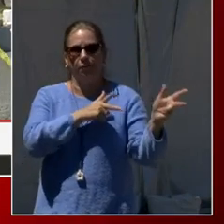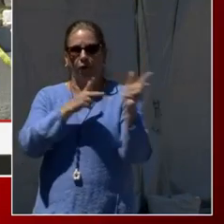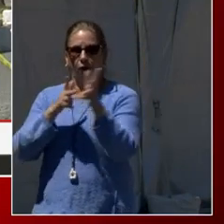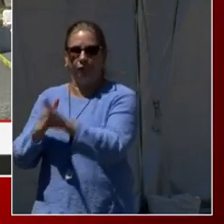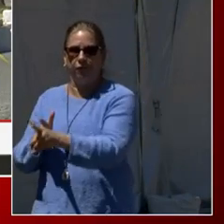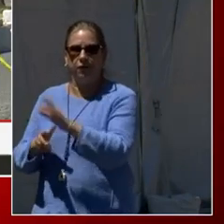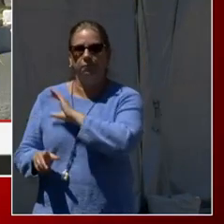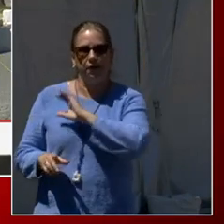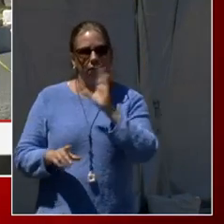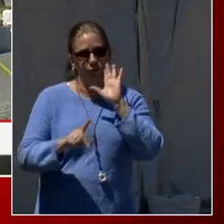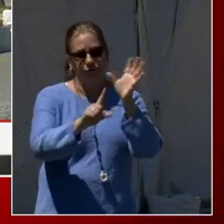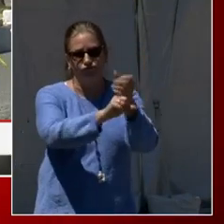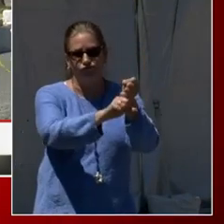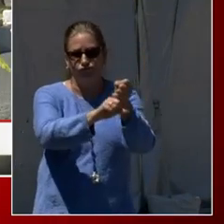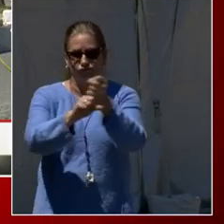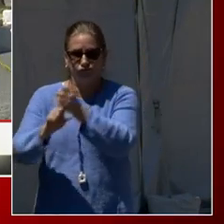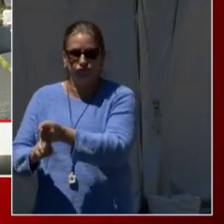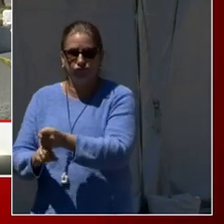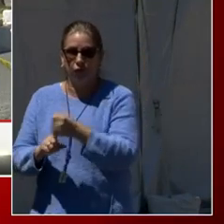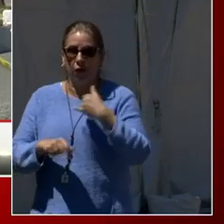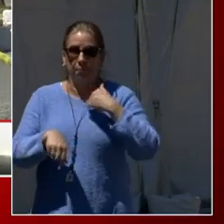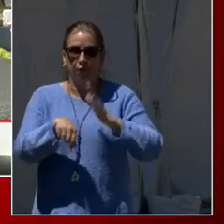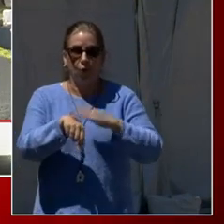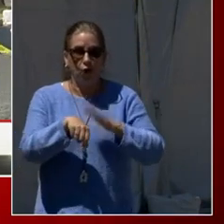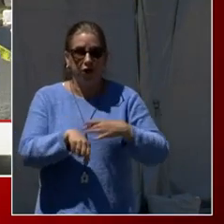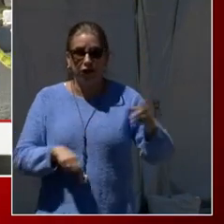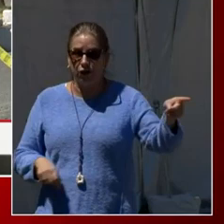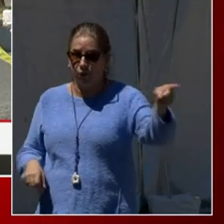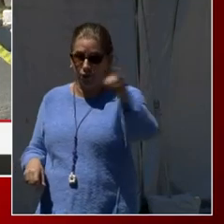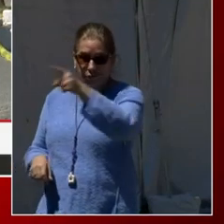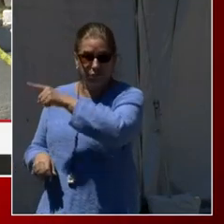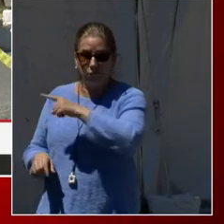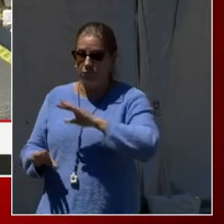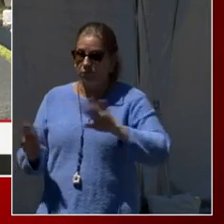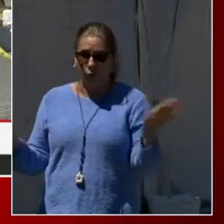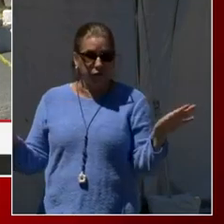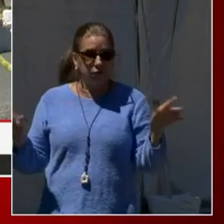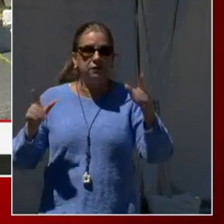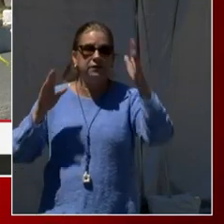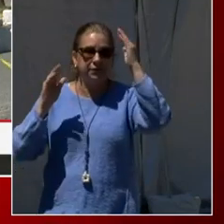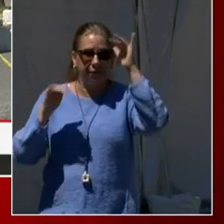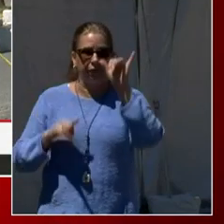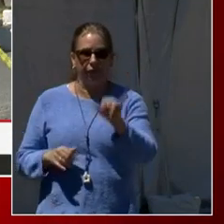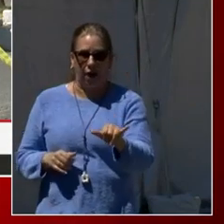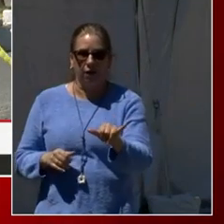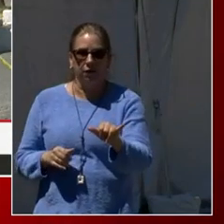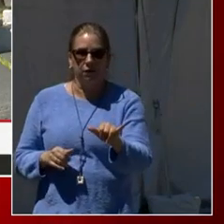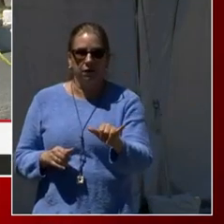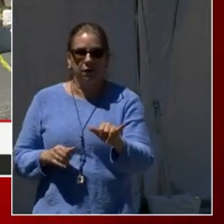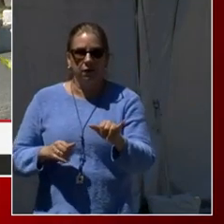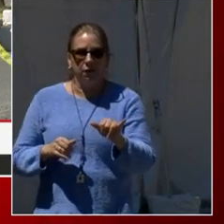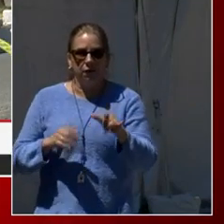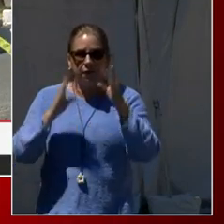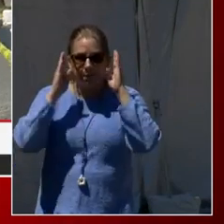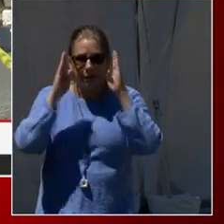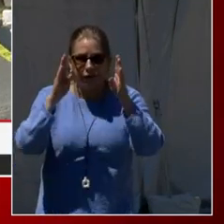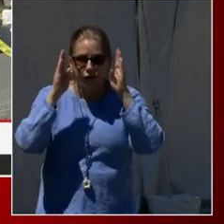you into custody. That is a warning, and I am hopeful that that warning will be shared with everybody who is